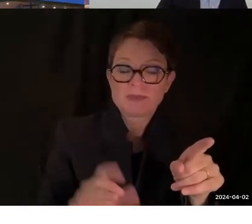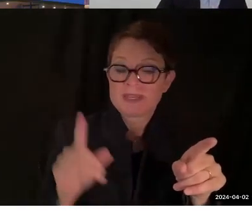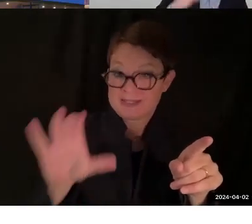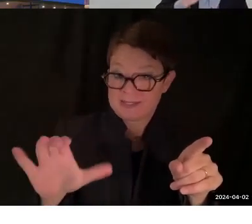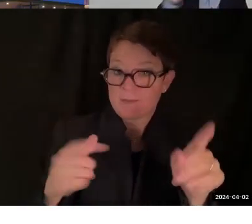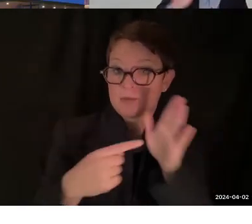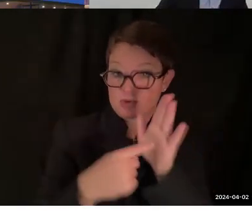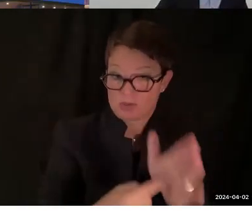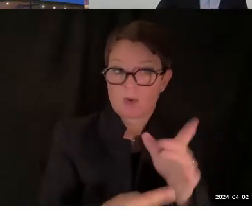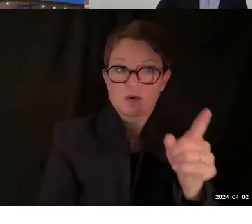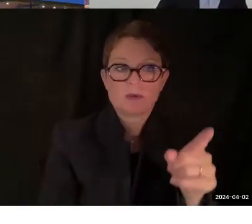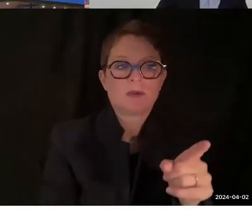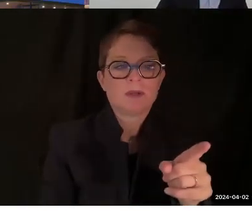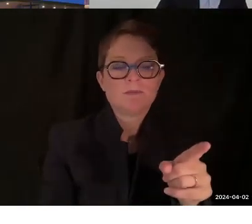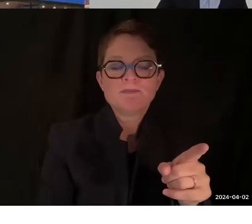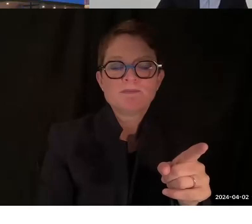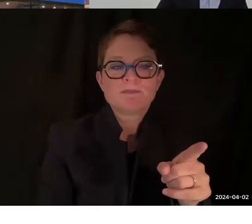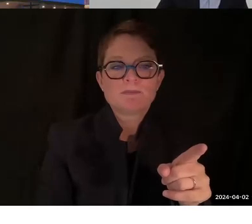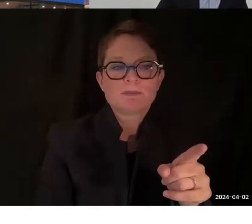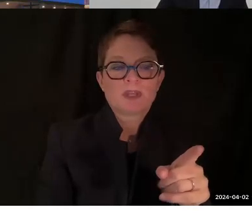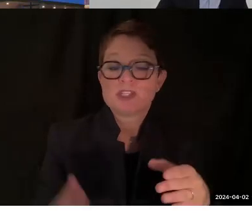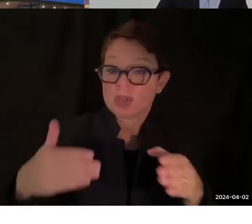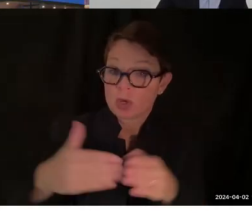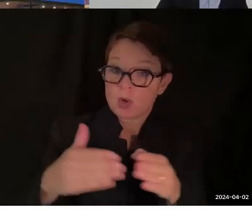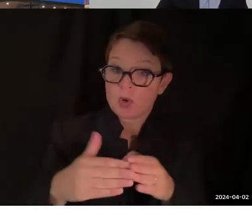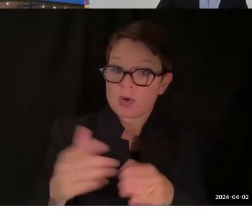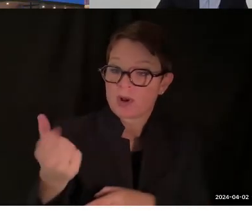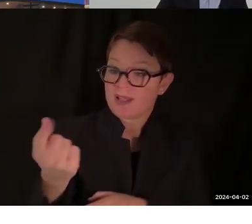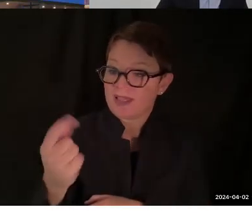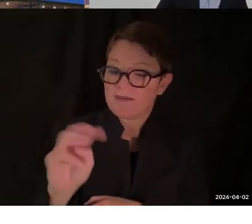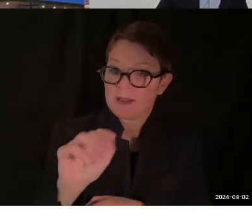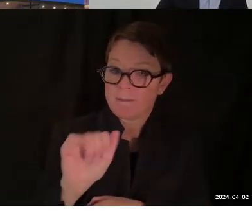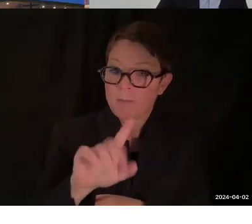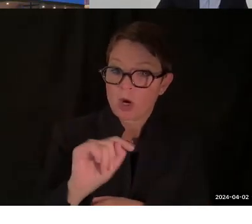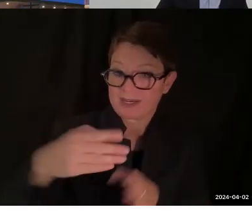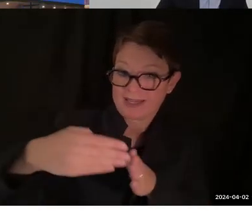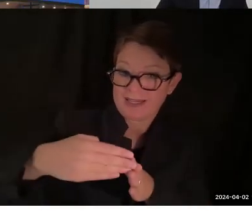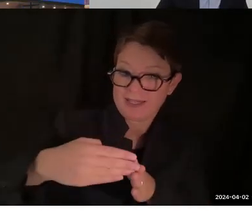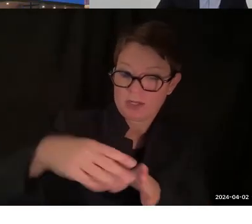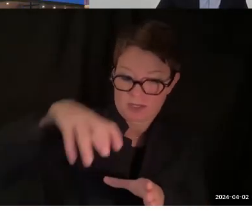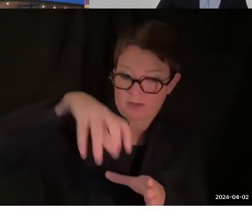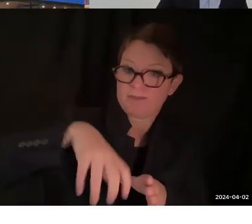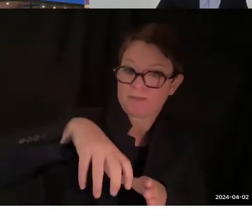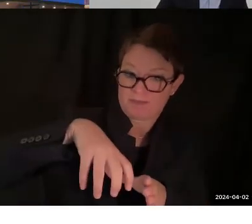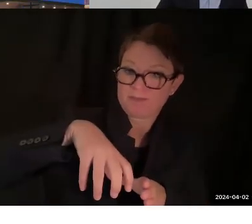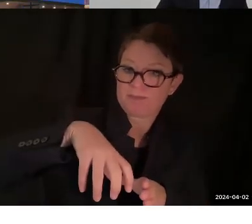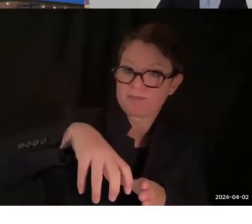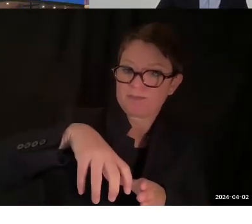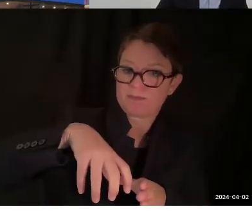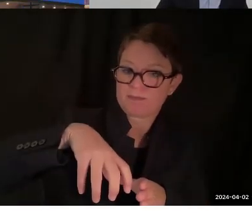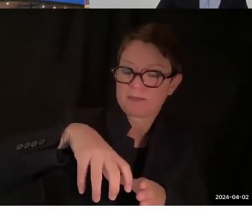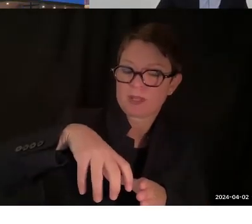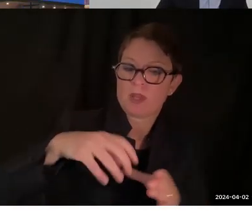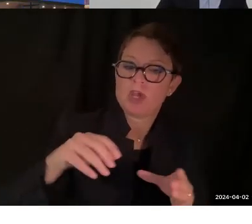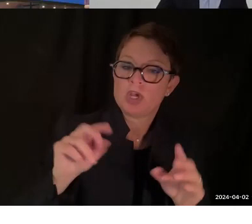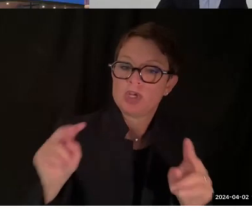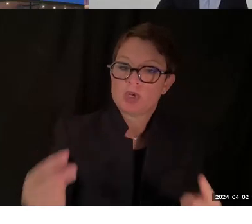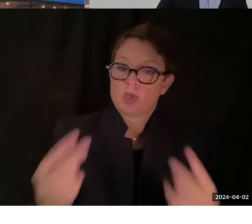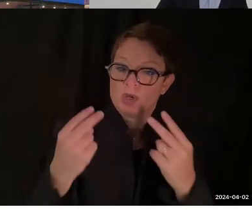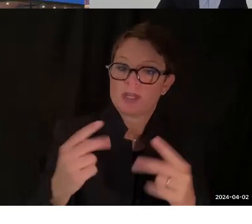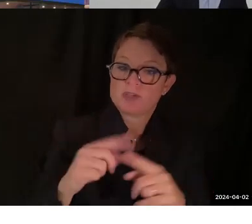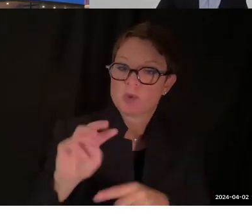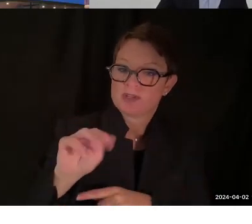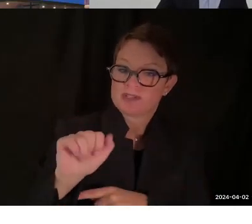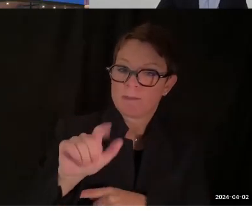December. It's taken at the corner of 11th and Market. So you're at that corner and you're looking, towards that Market Street